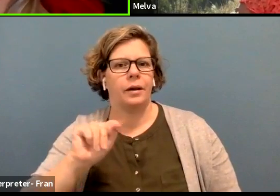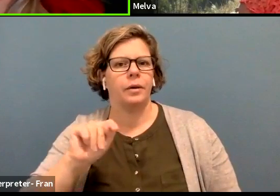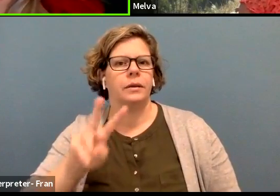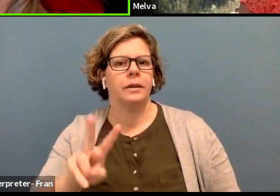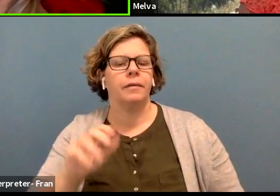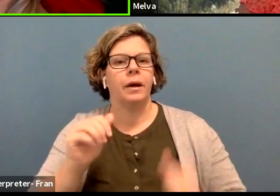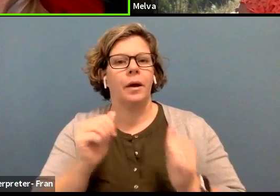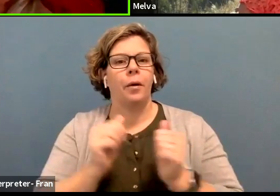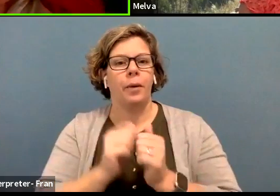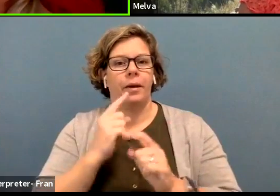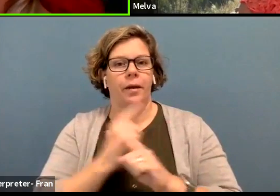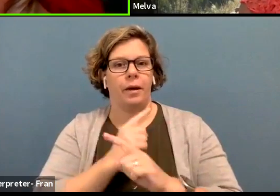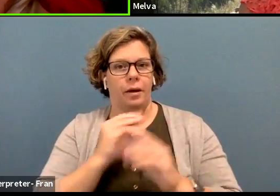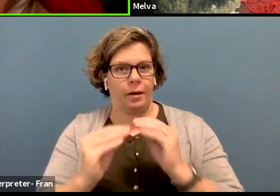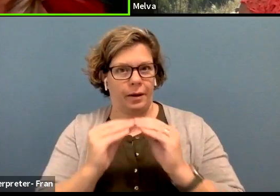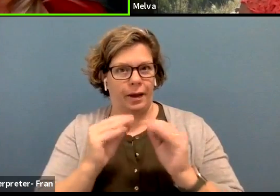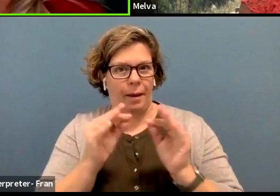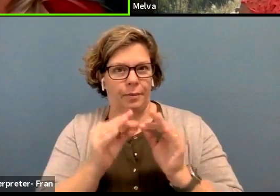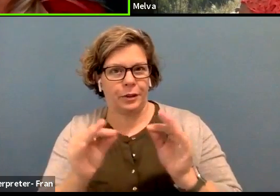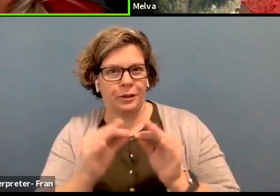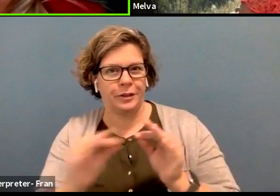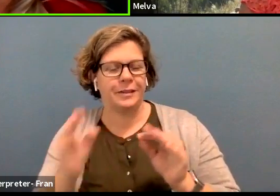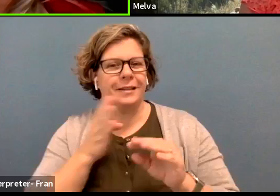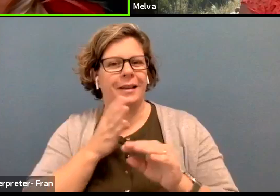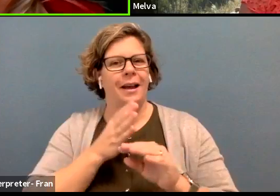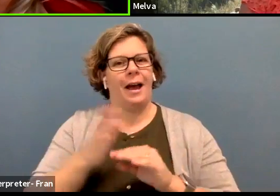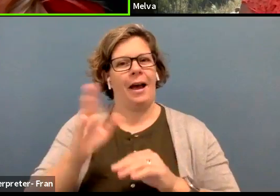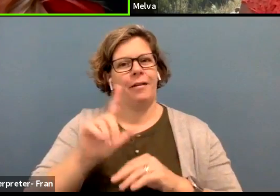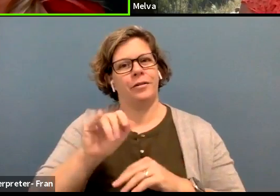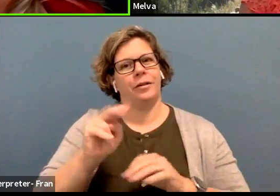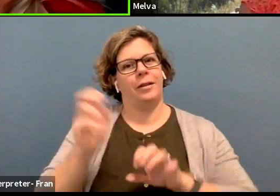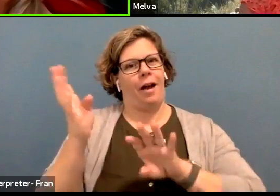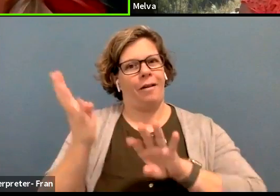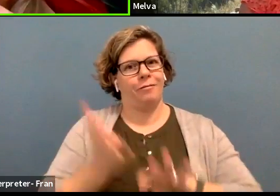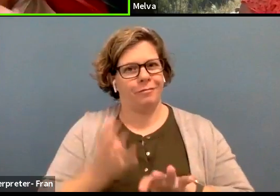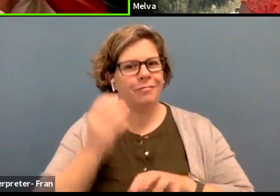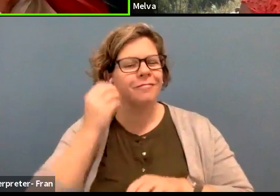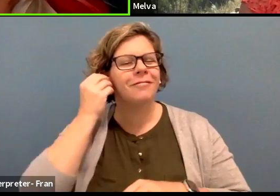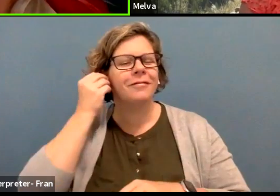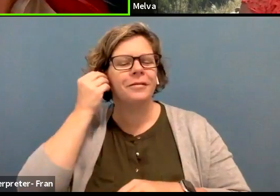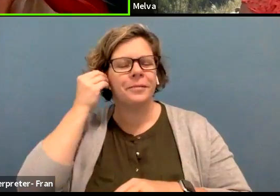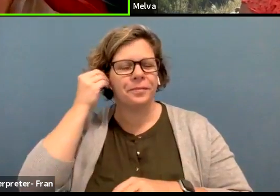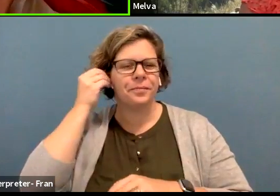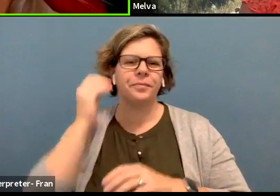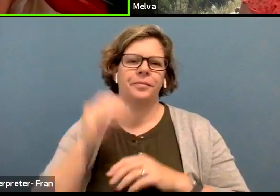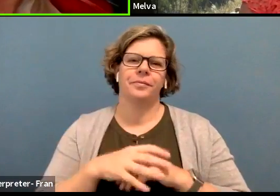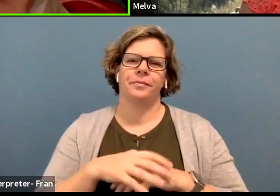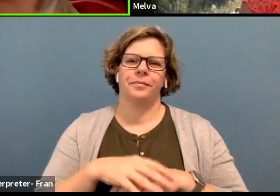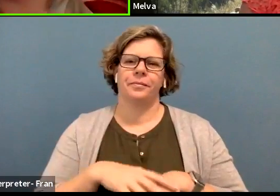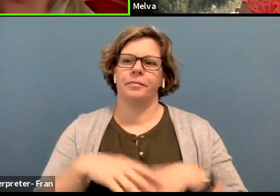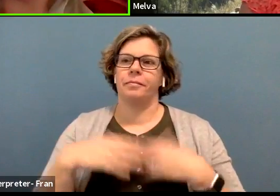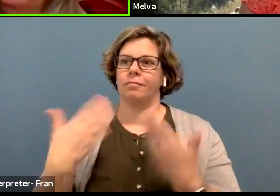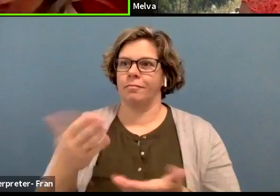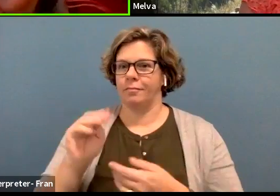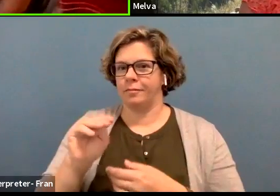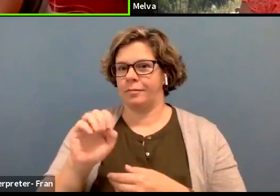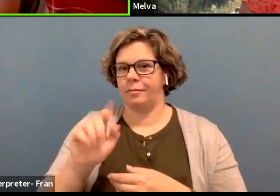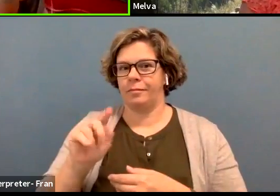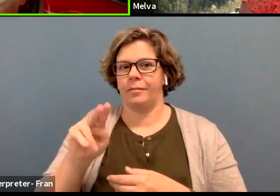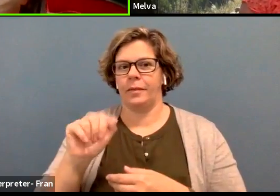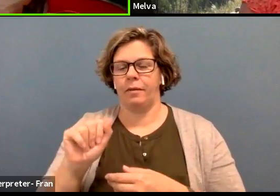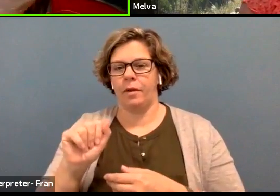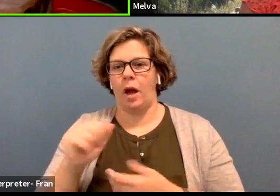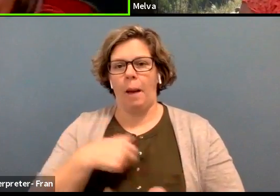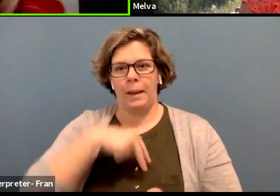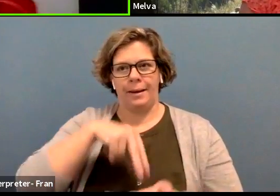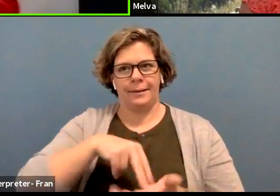corrected captioning shortly after our program. Well, Melva, I'm going to get in my marks so